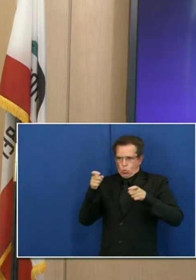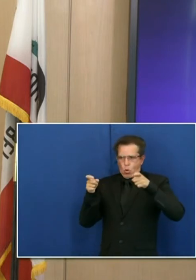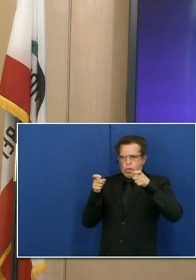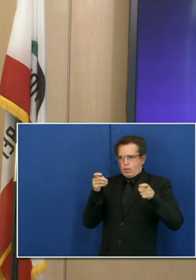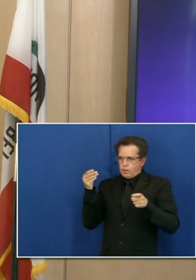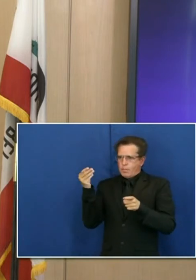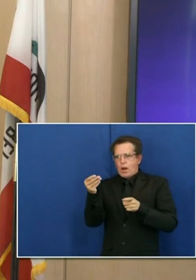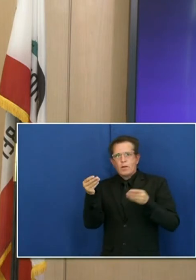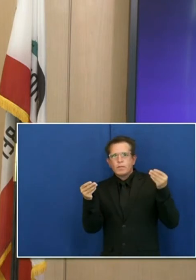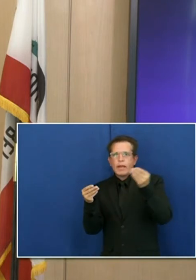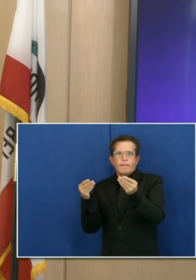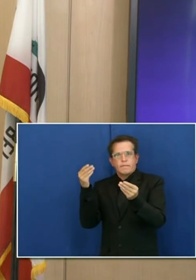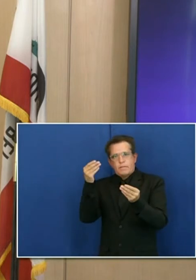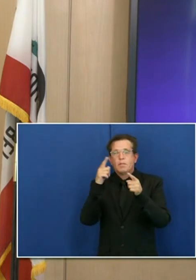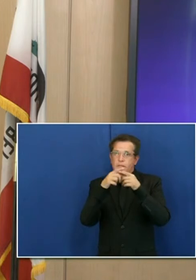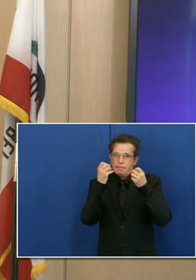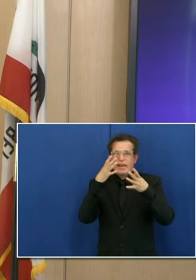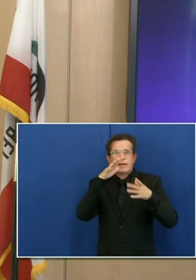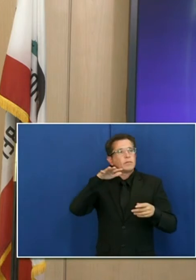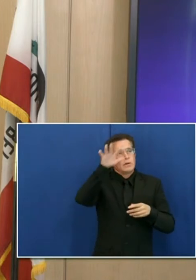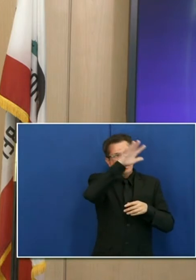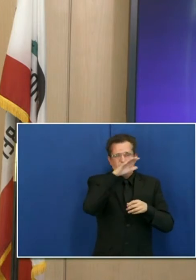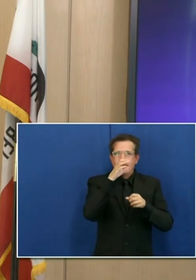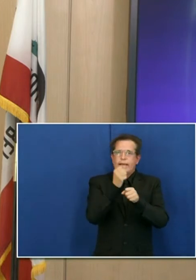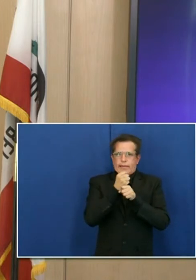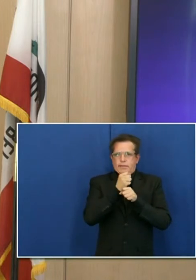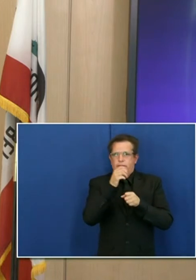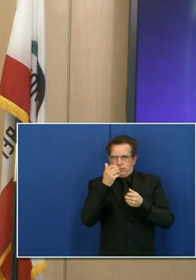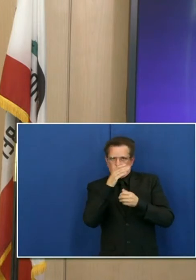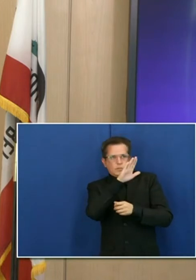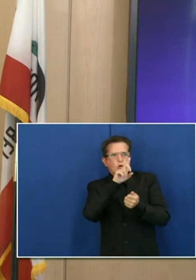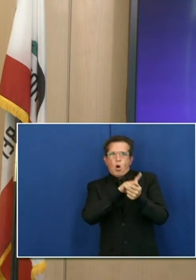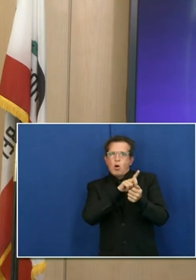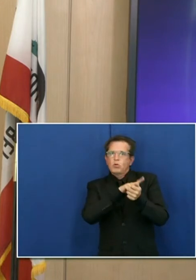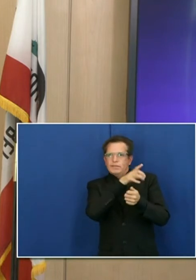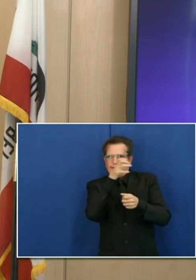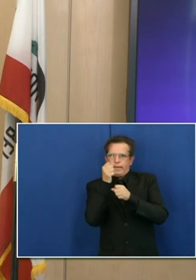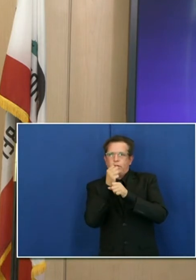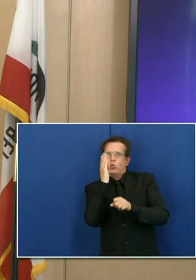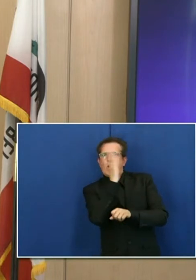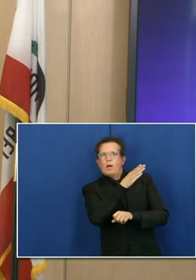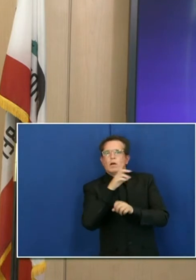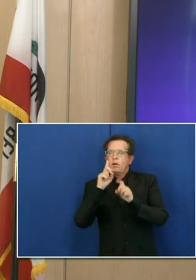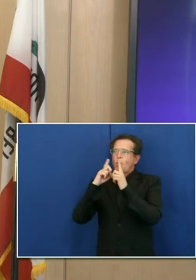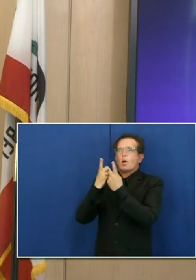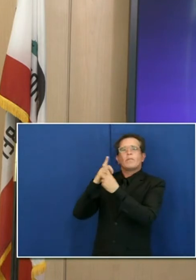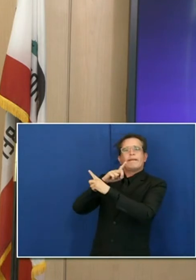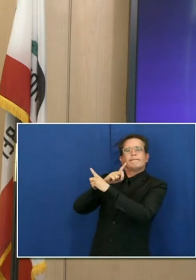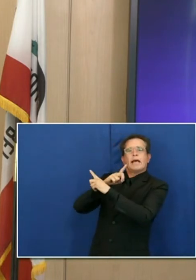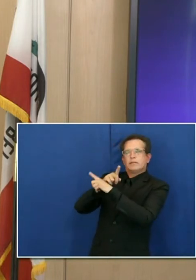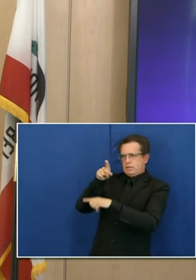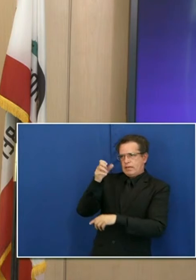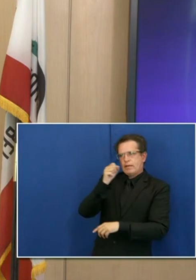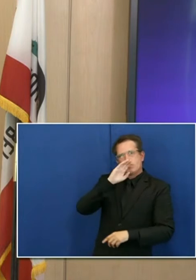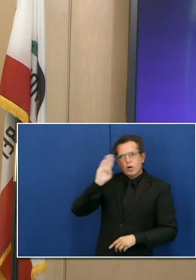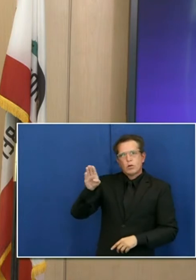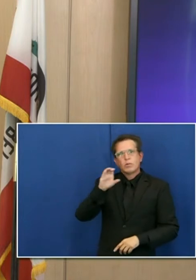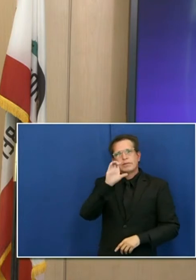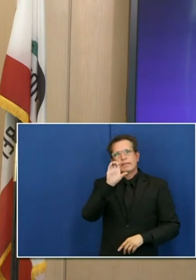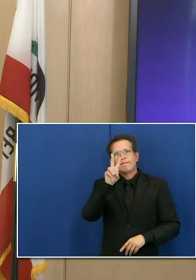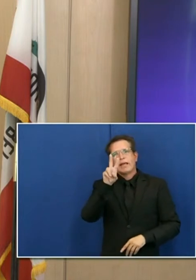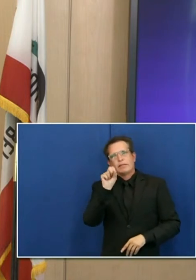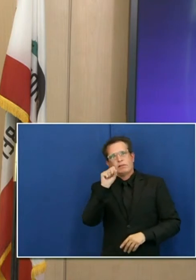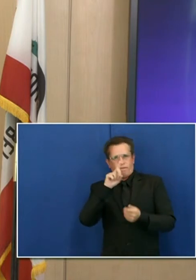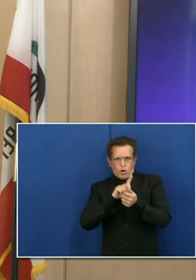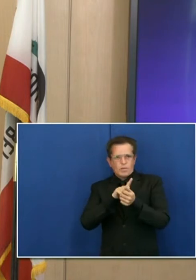try and guide those, but a lot of entities are getting them. Health systems get them direct, Department of Defense gets them direct, CVS pharmacies get